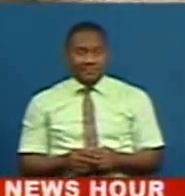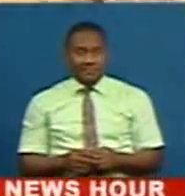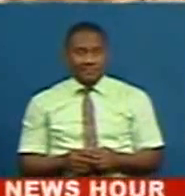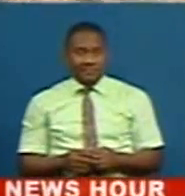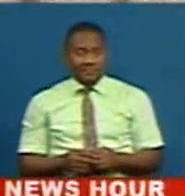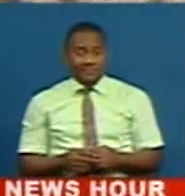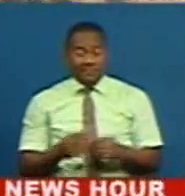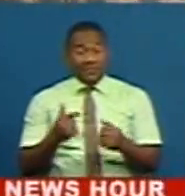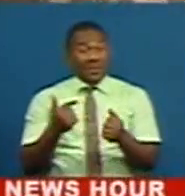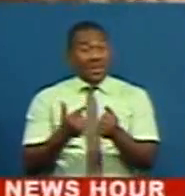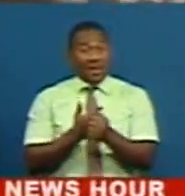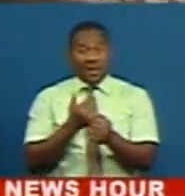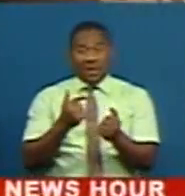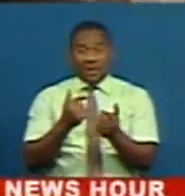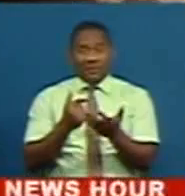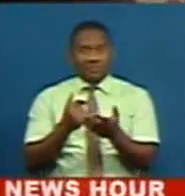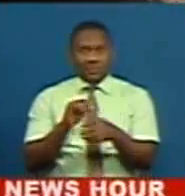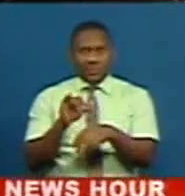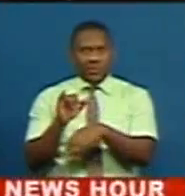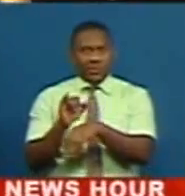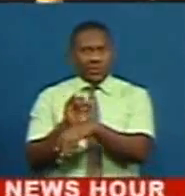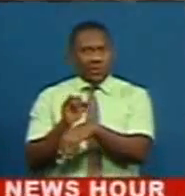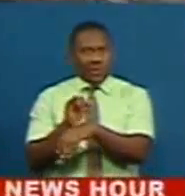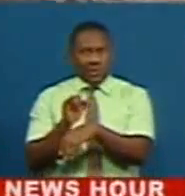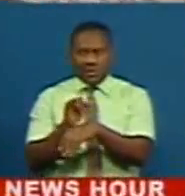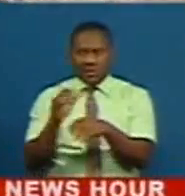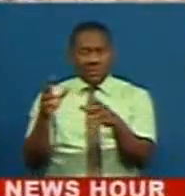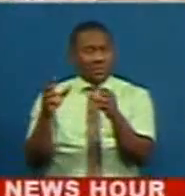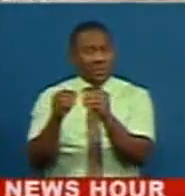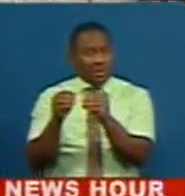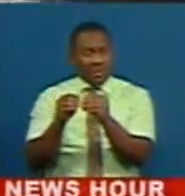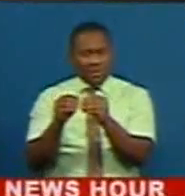Exhibition 2018 is a three-day summit that will